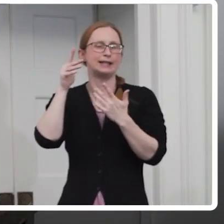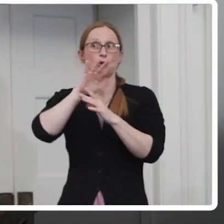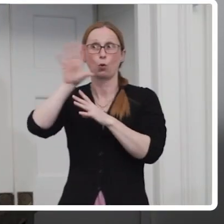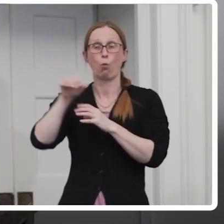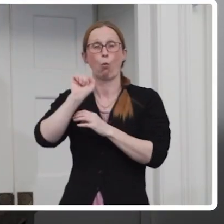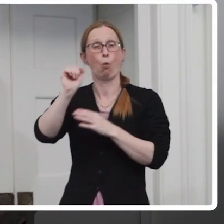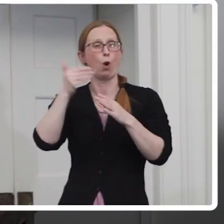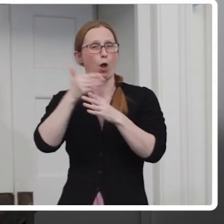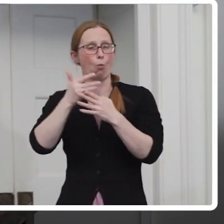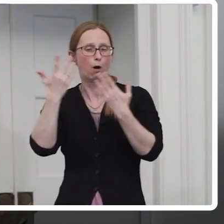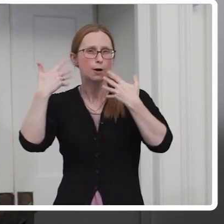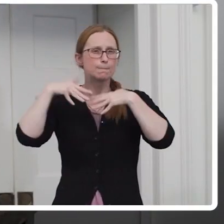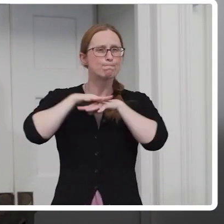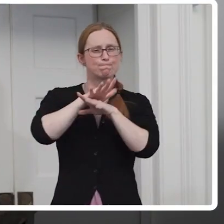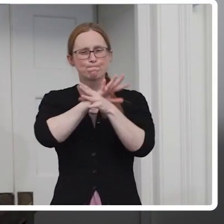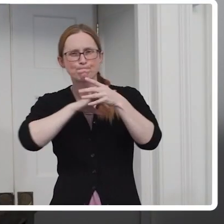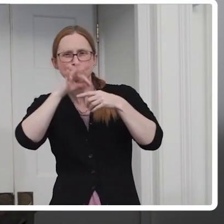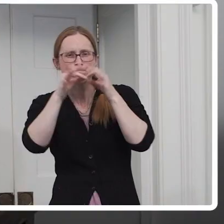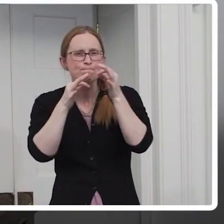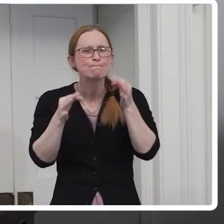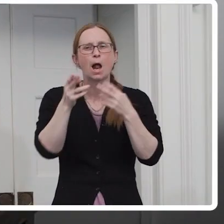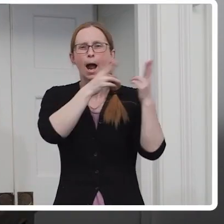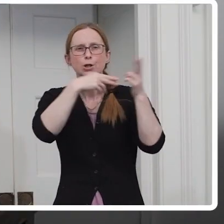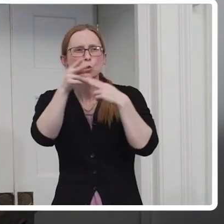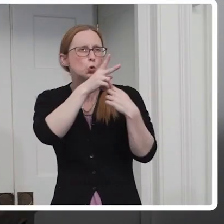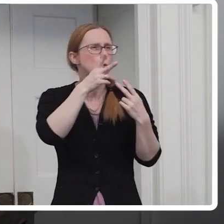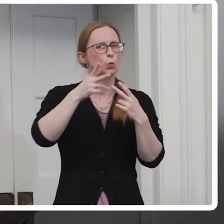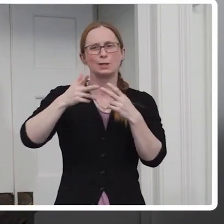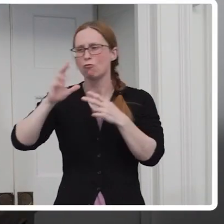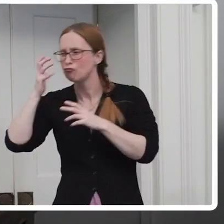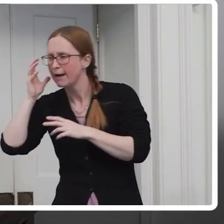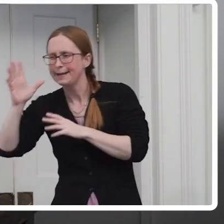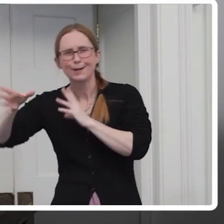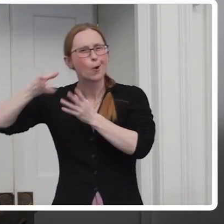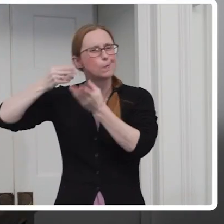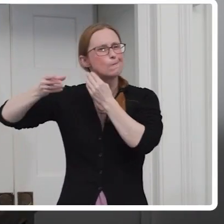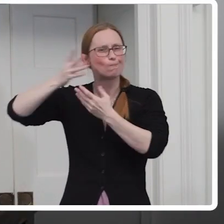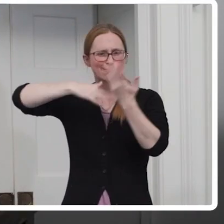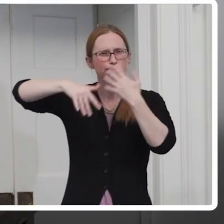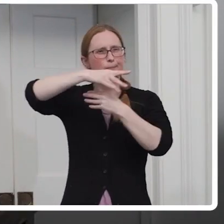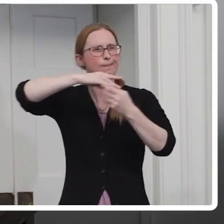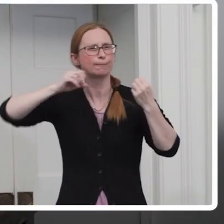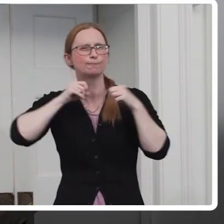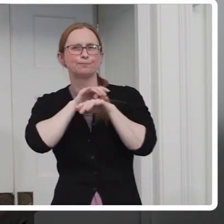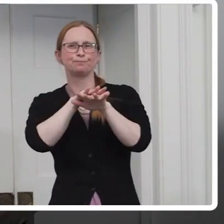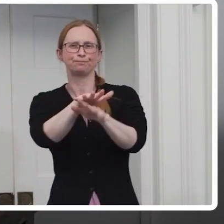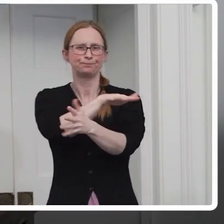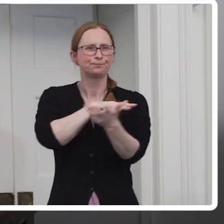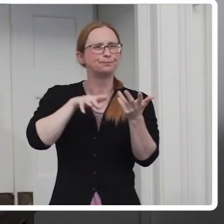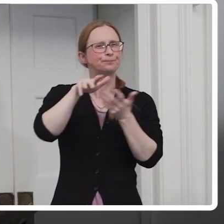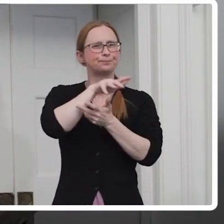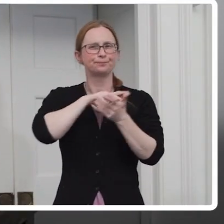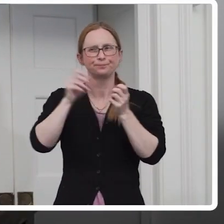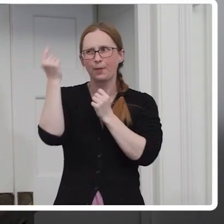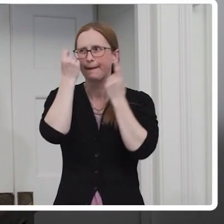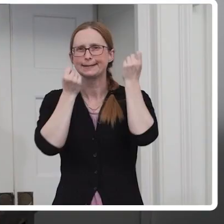books. And these works also weave in interesting elements from news reports that she was hearing on the radio, and this is a really kind of